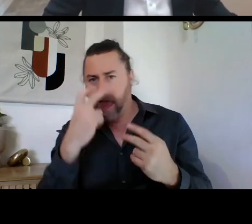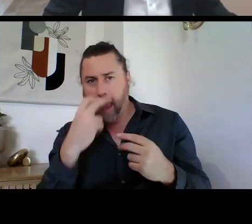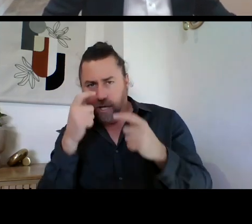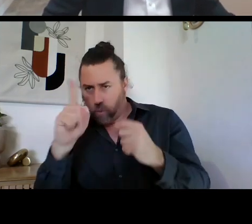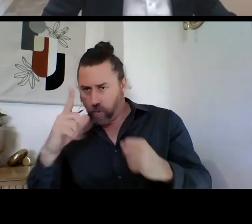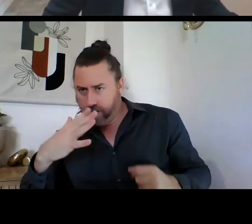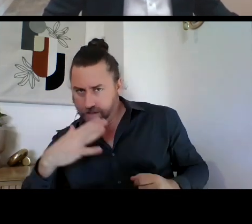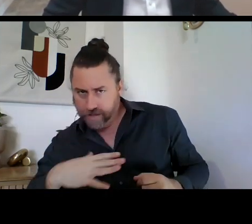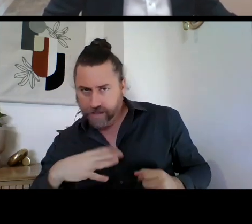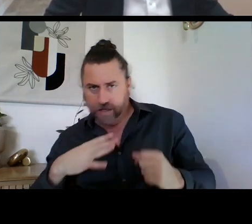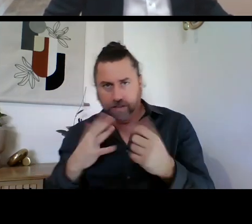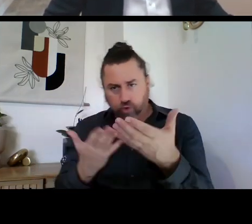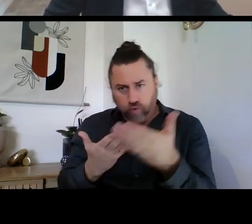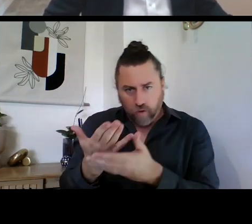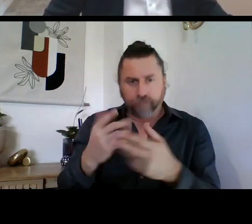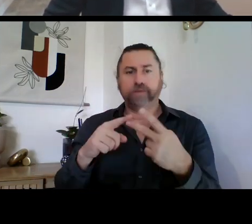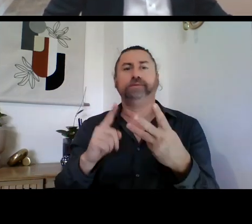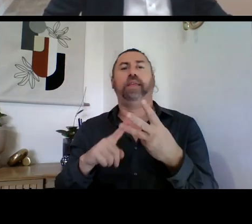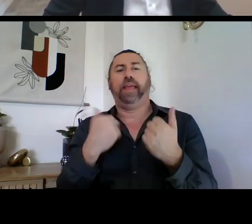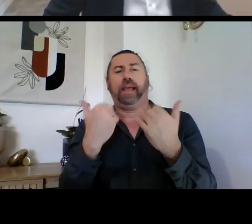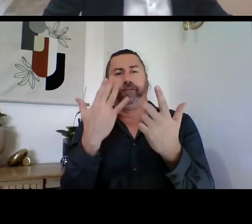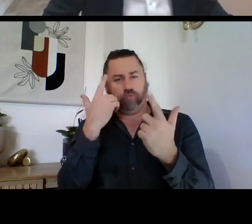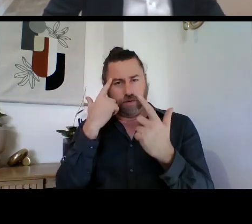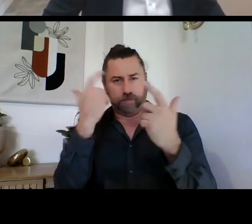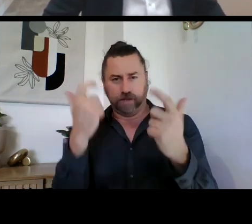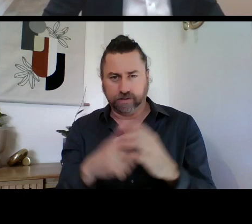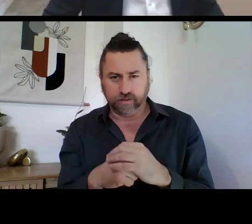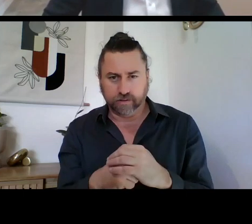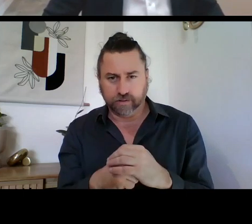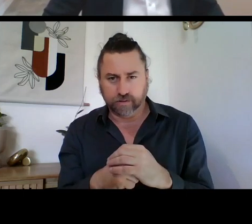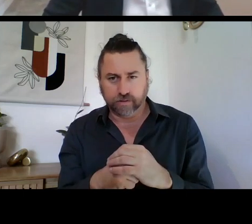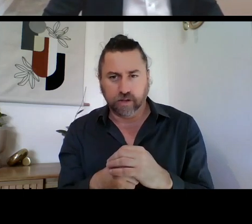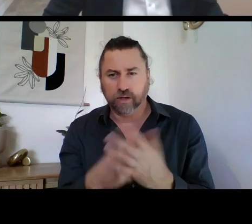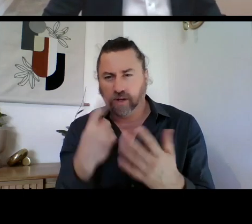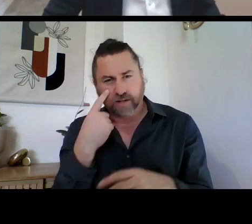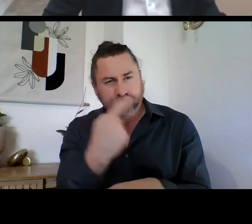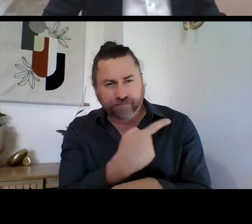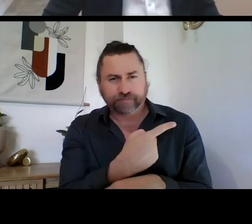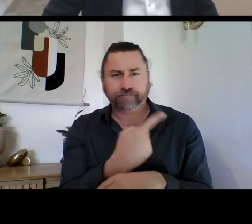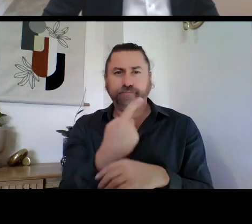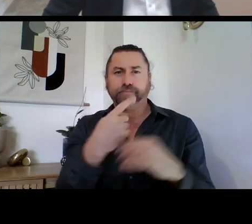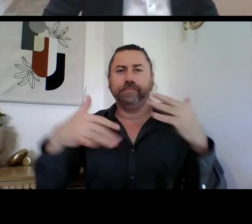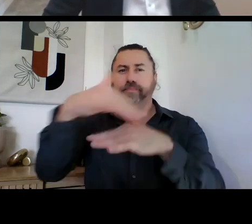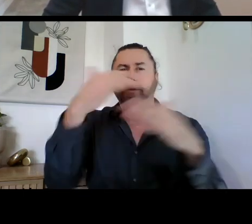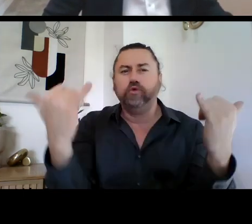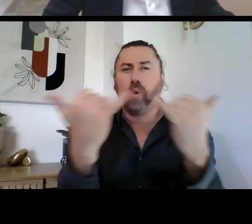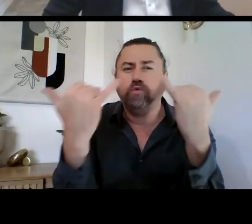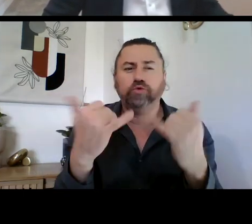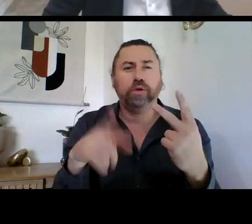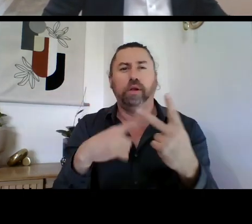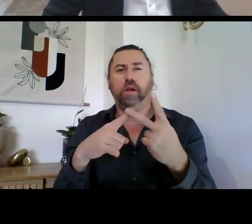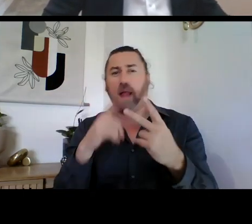needs and setting out service recommendations. So you can see there are sections on social interactions,